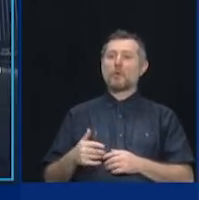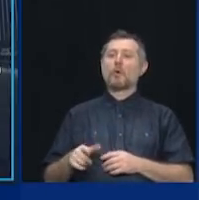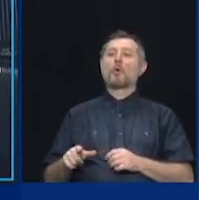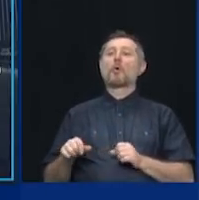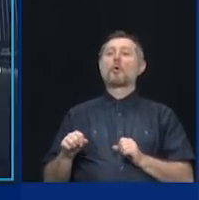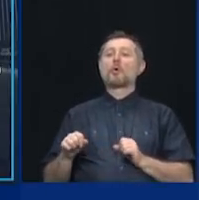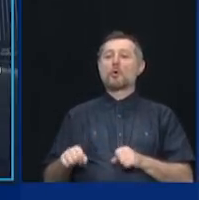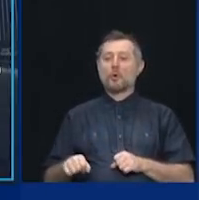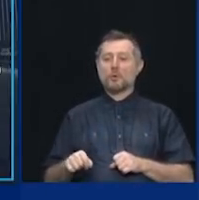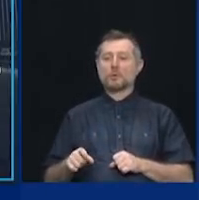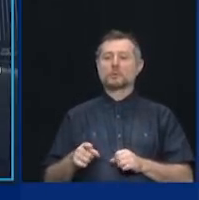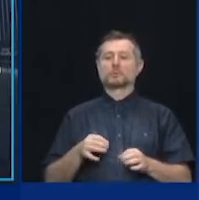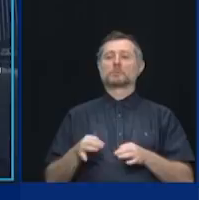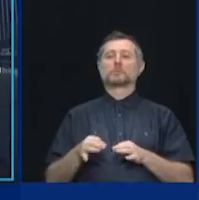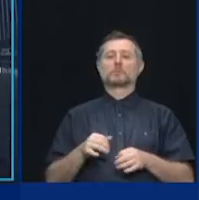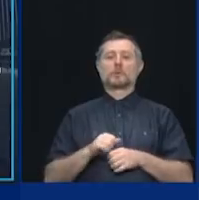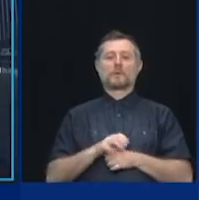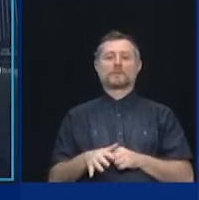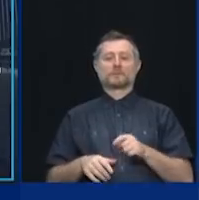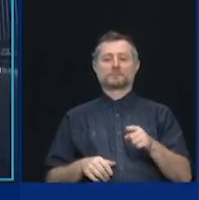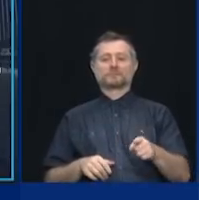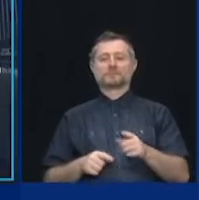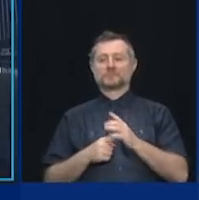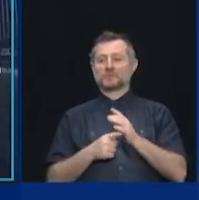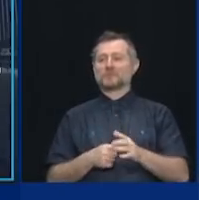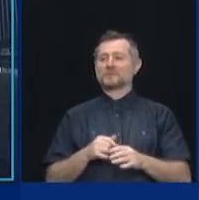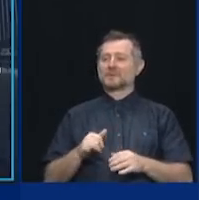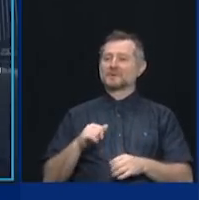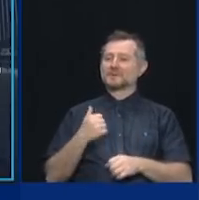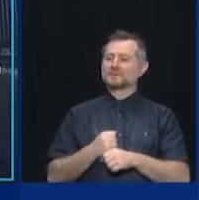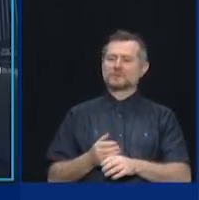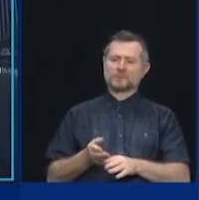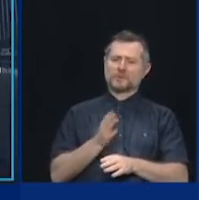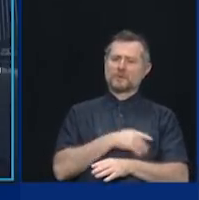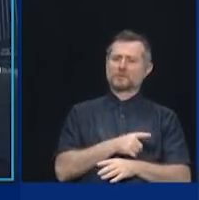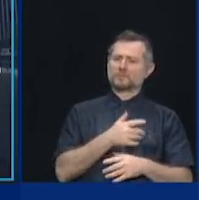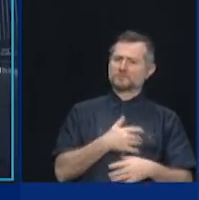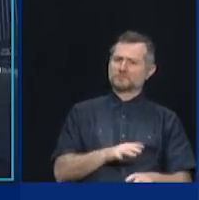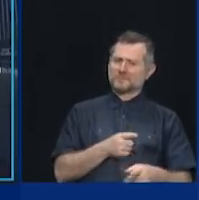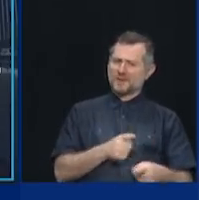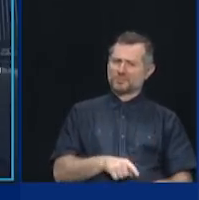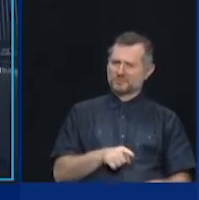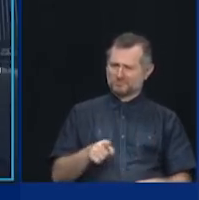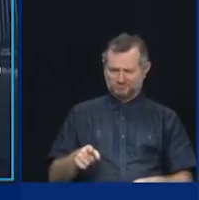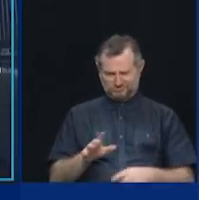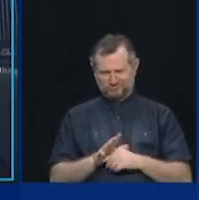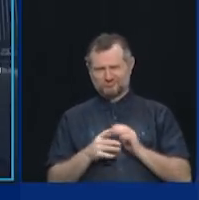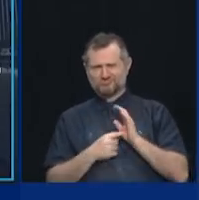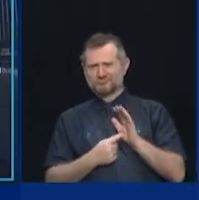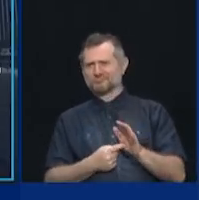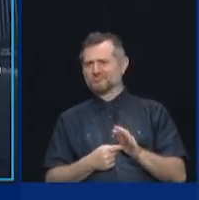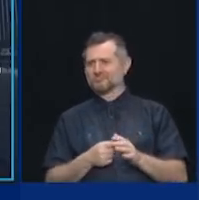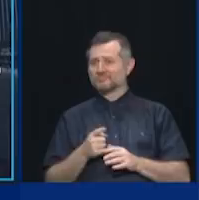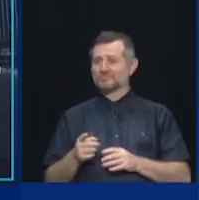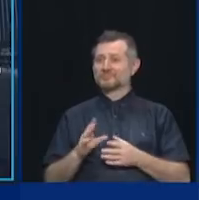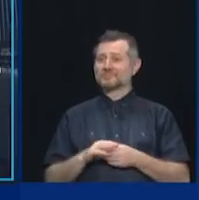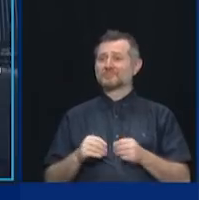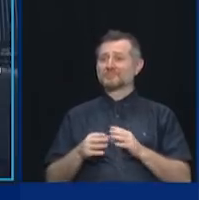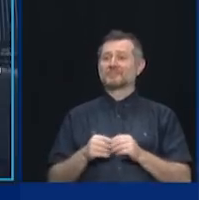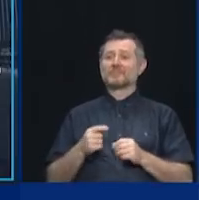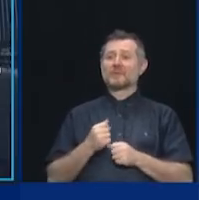COVID. And it was done 10 years ago. And it said a bat in